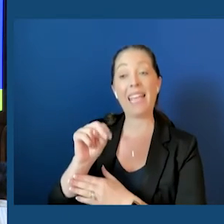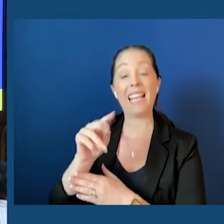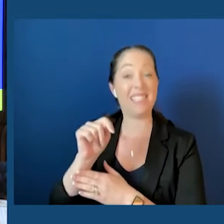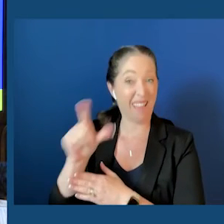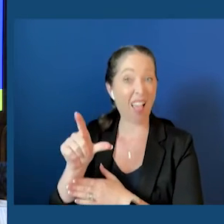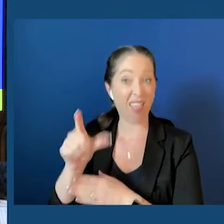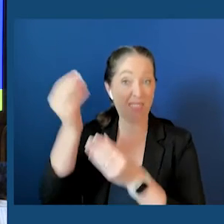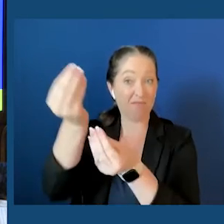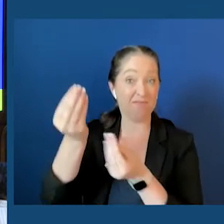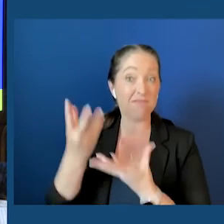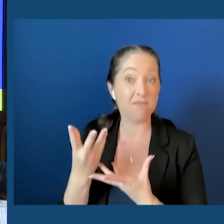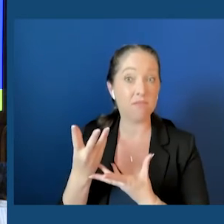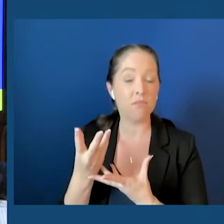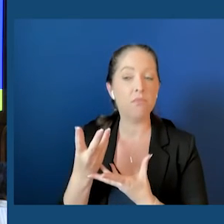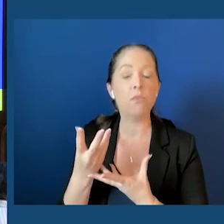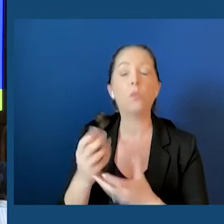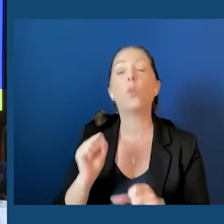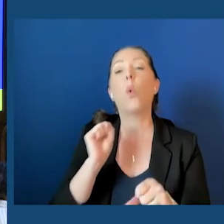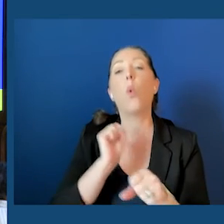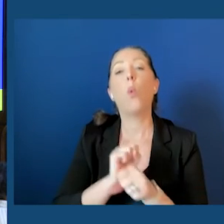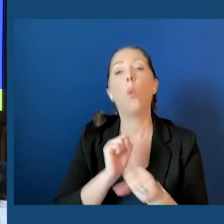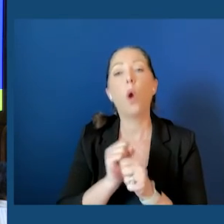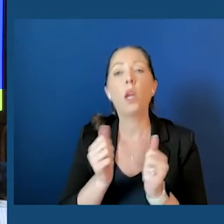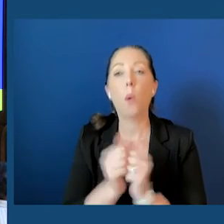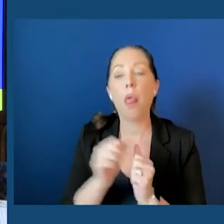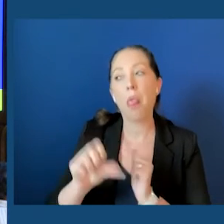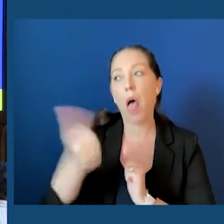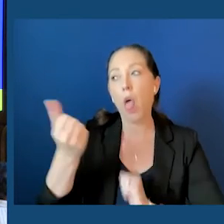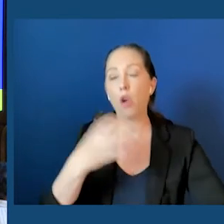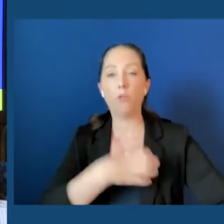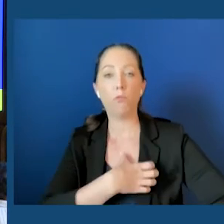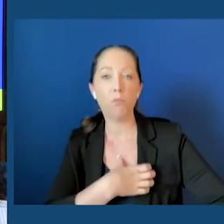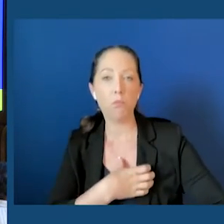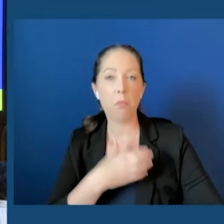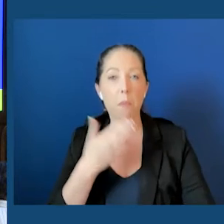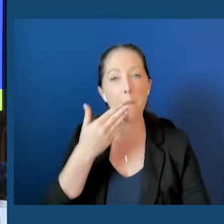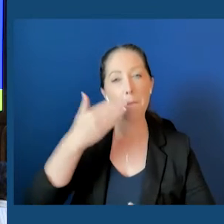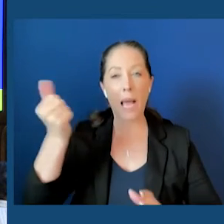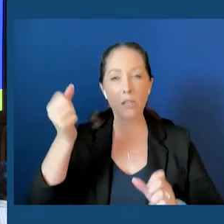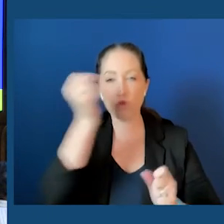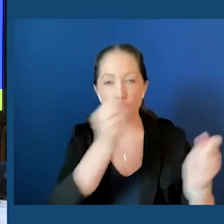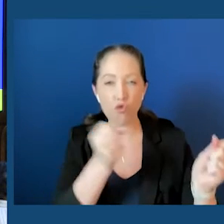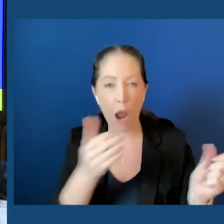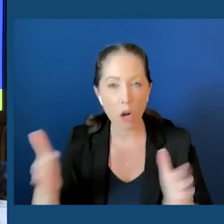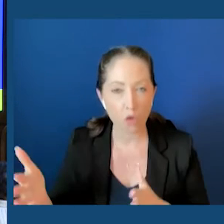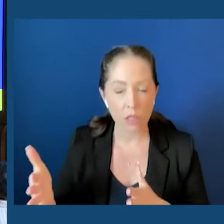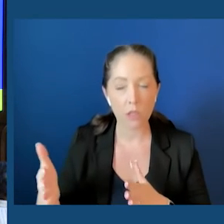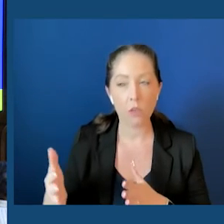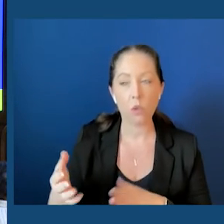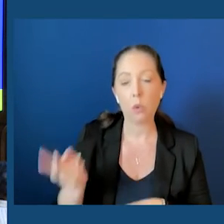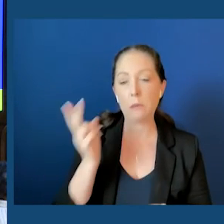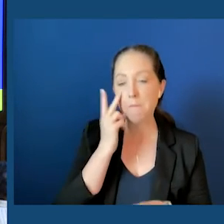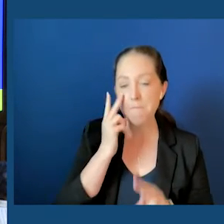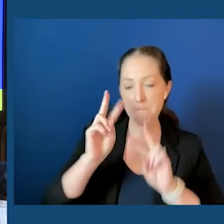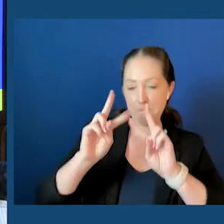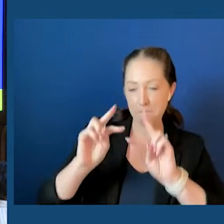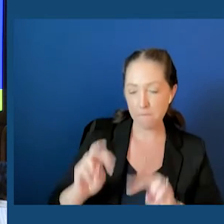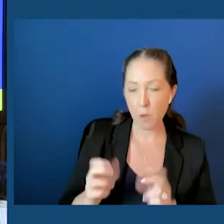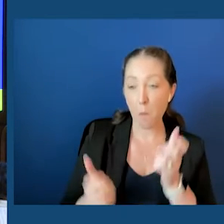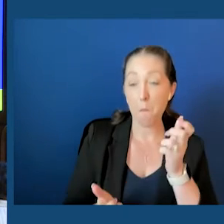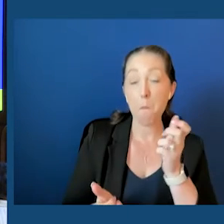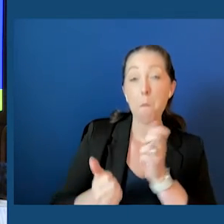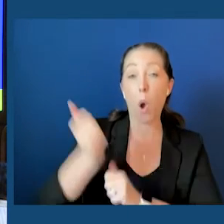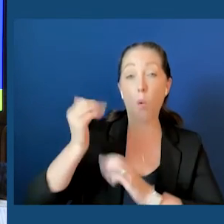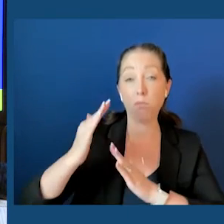with other PD with best strategies to see what has been most effective, what